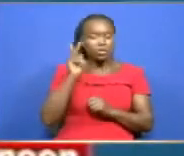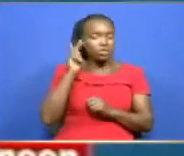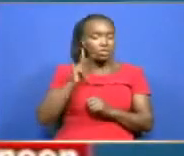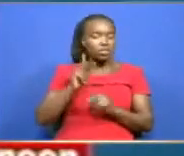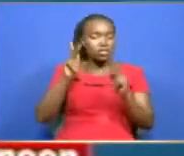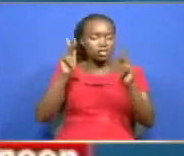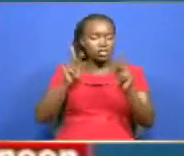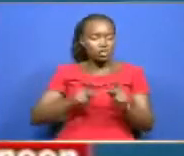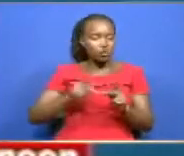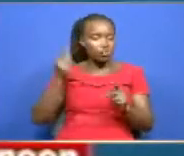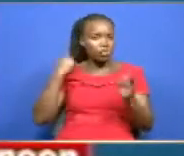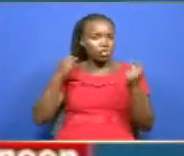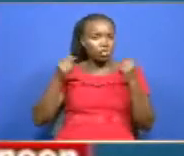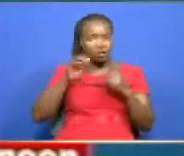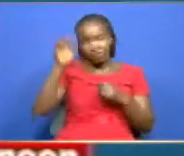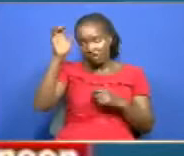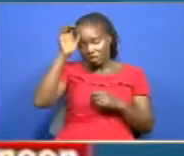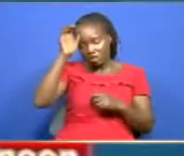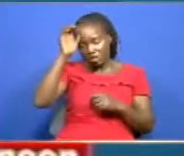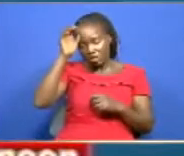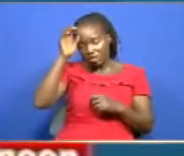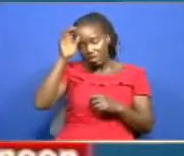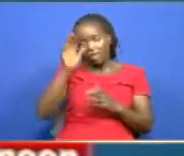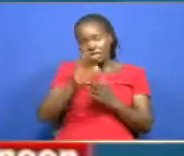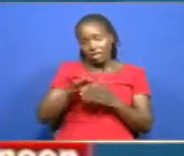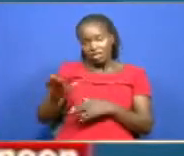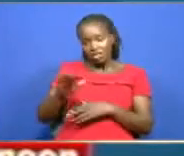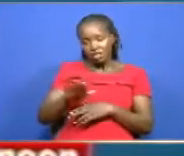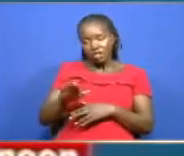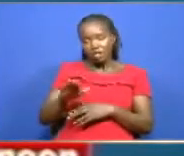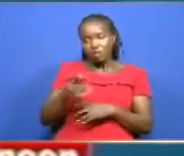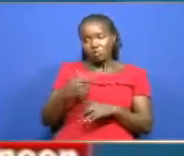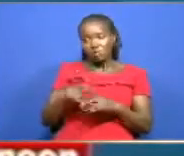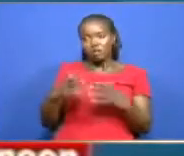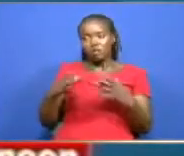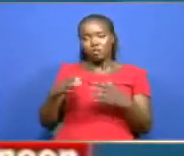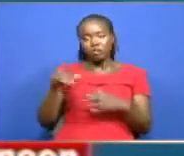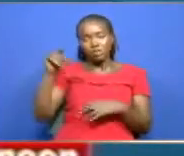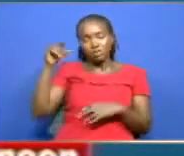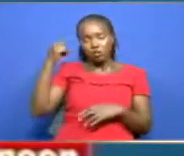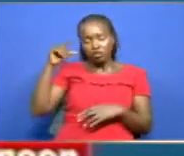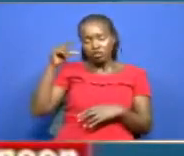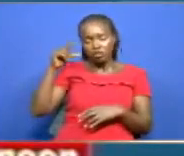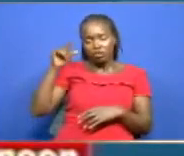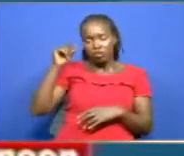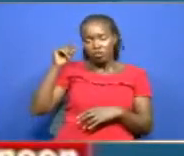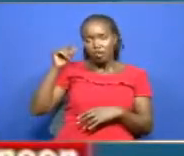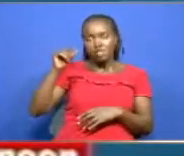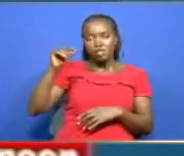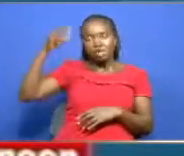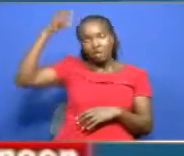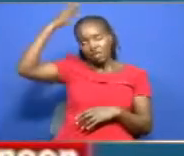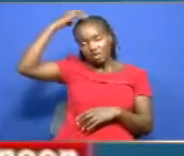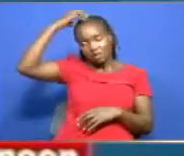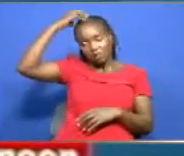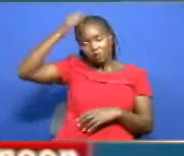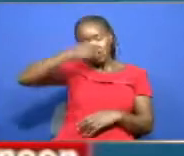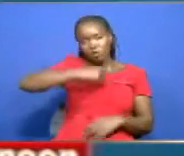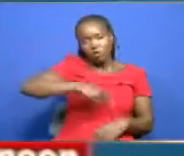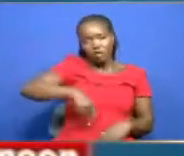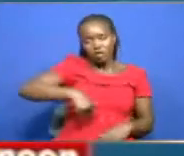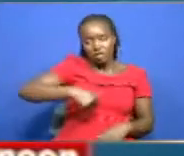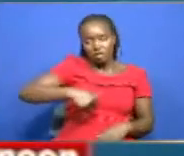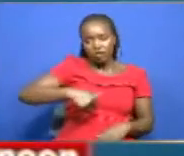Kisumu, Kericho, Eldoret, and its environs. However, for residents of the coastal region, Mombasa and Lamu, all the way to Kilifi,